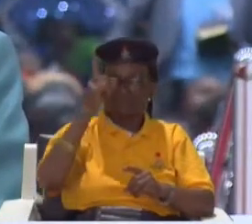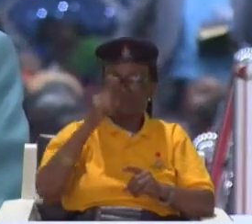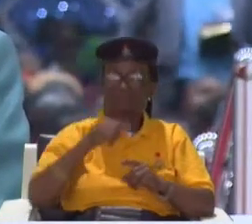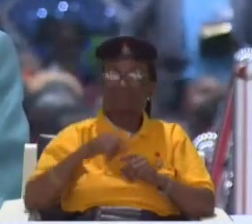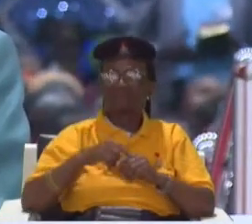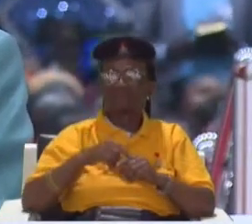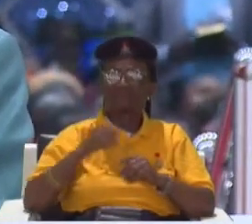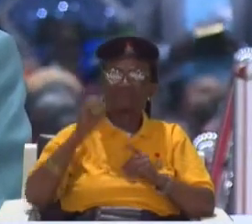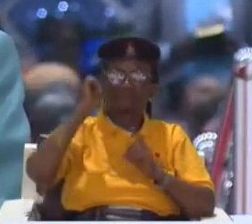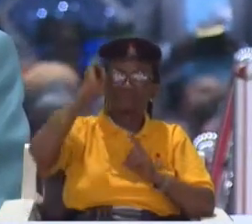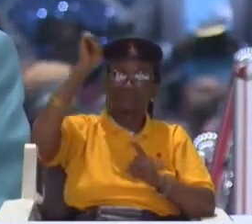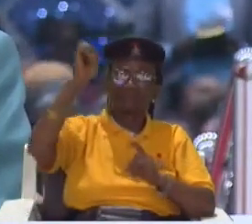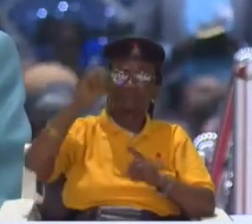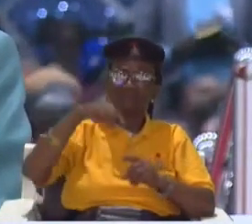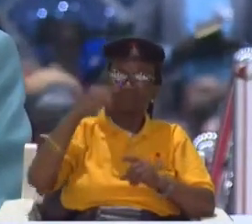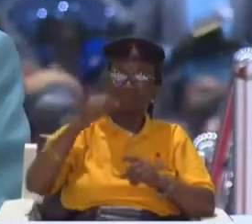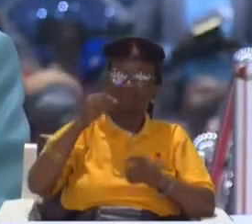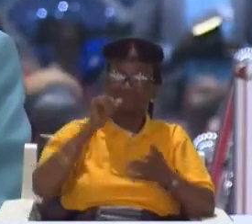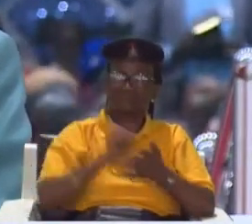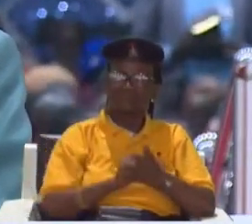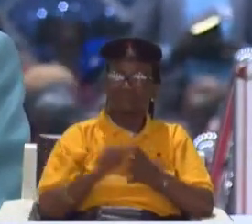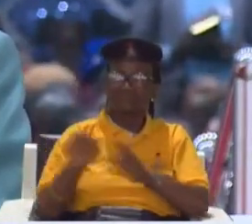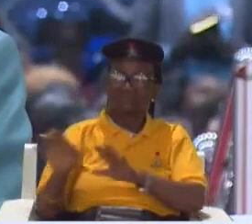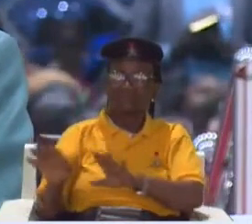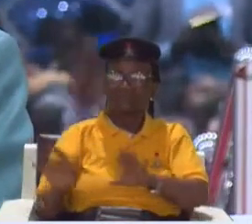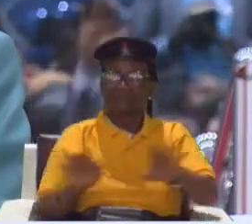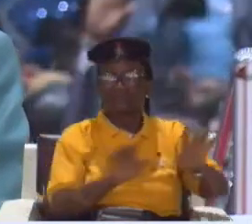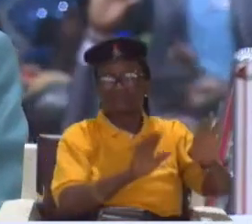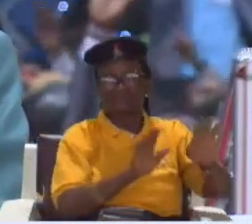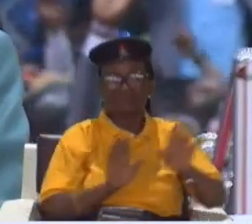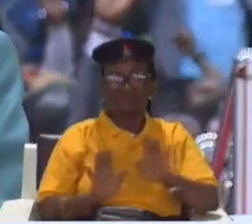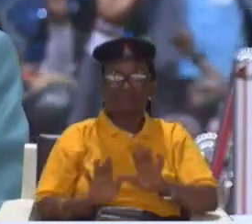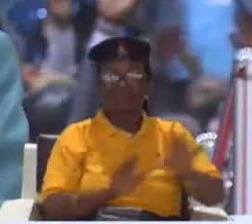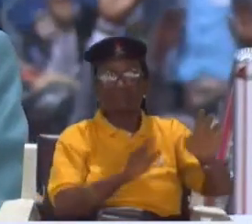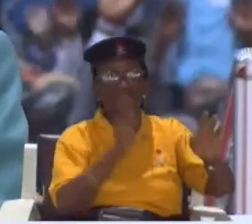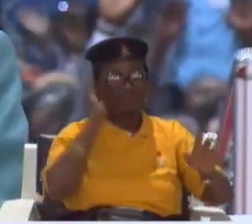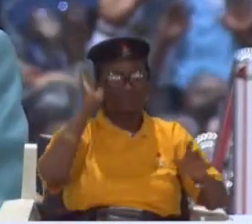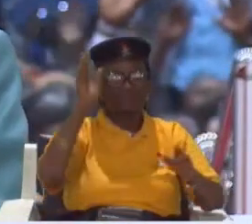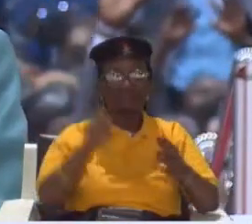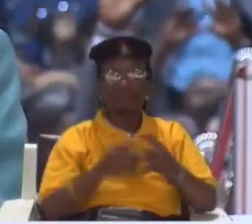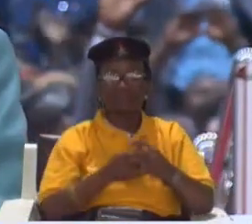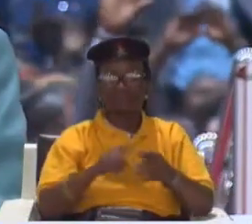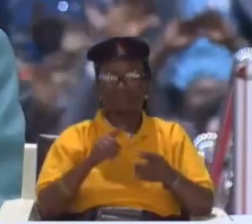He said that river will begin to flow again.